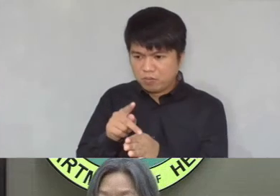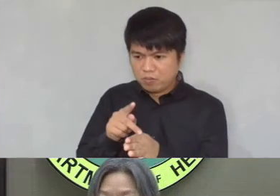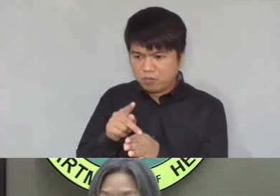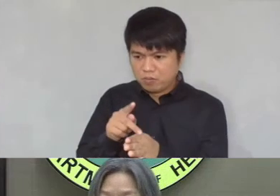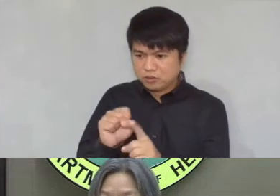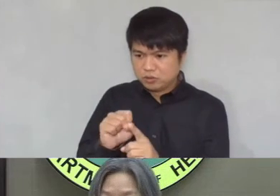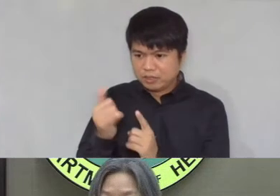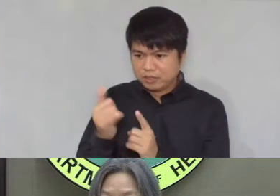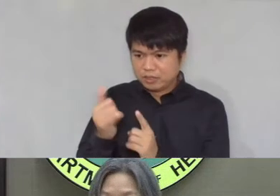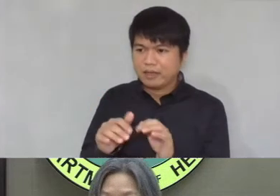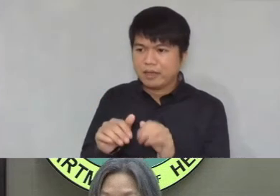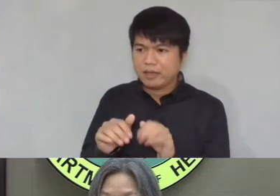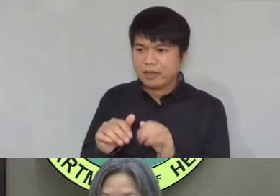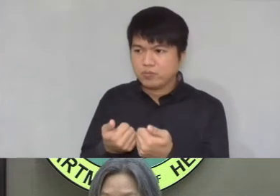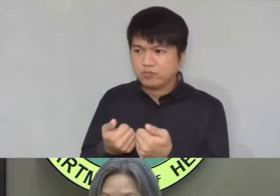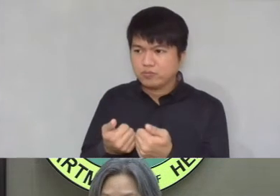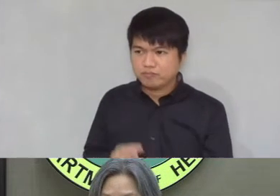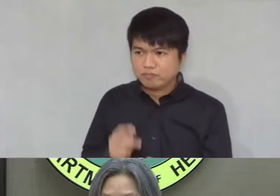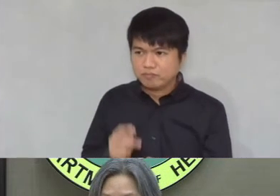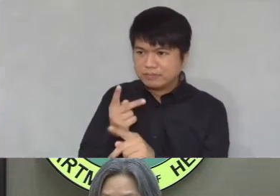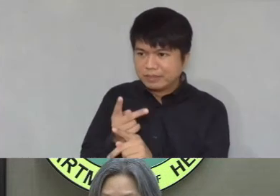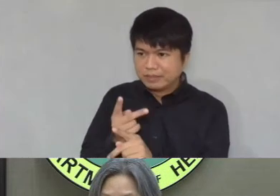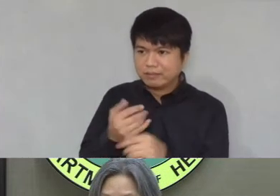How can the professional societies okay. contribute?